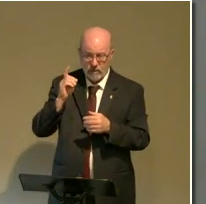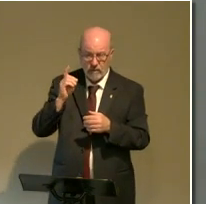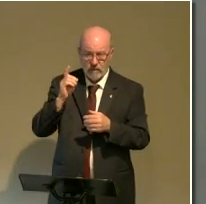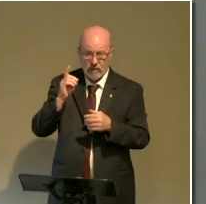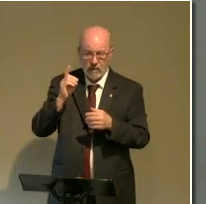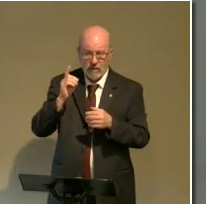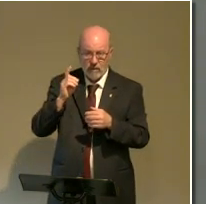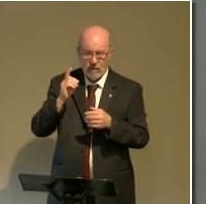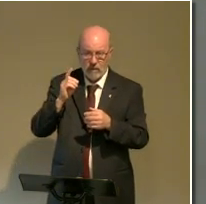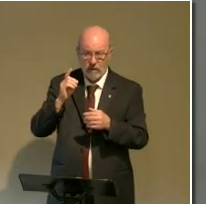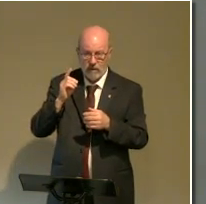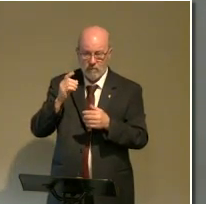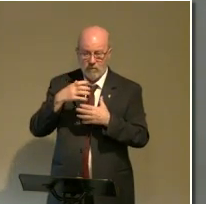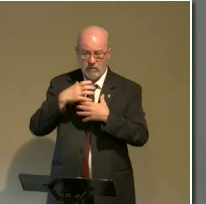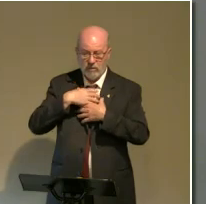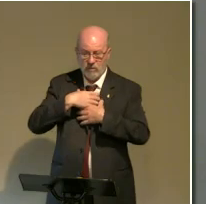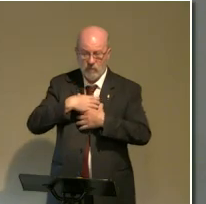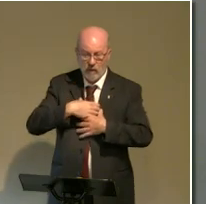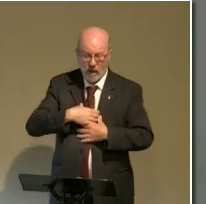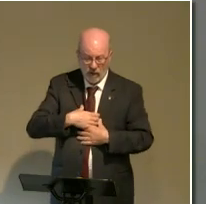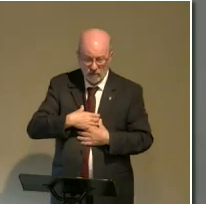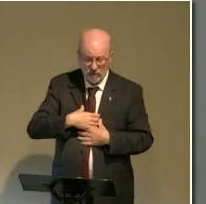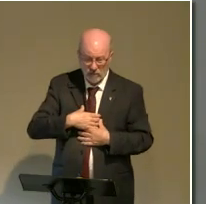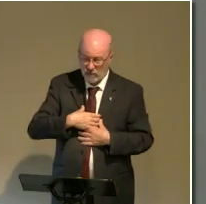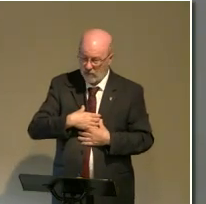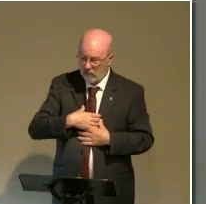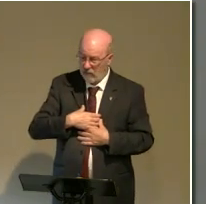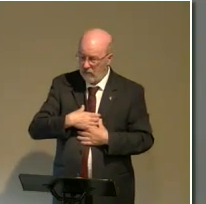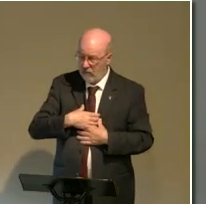Daniel puts his wants.